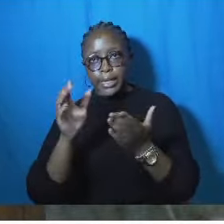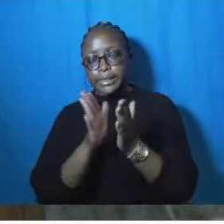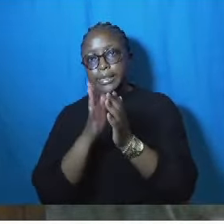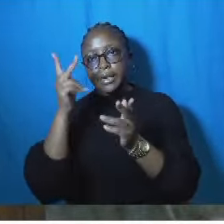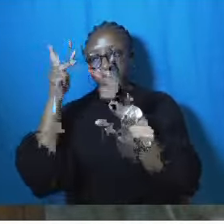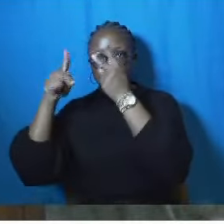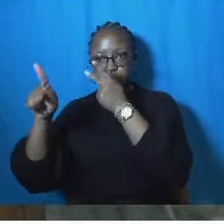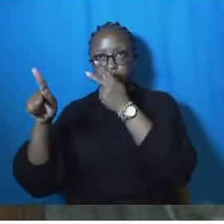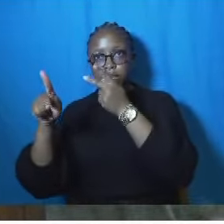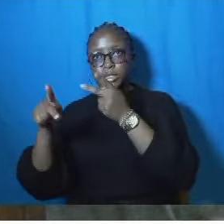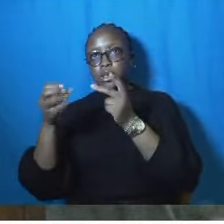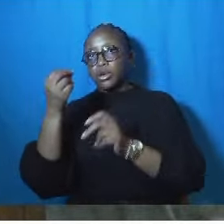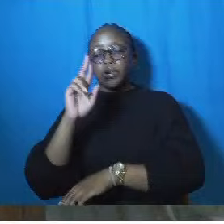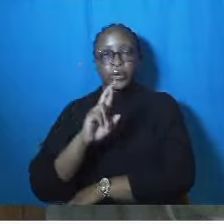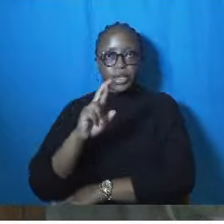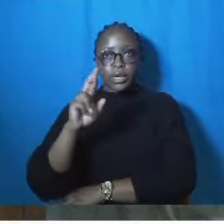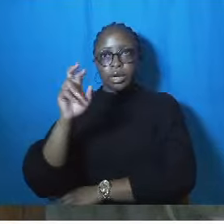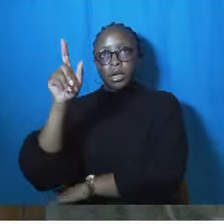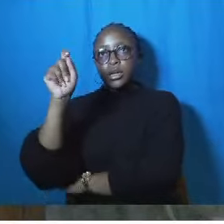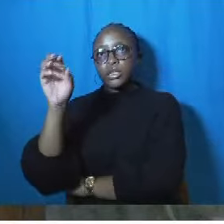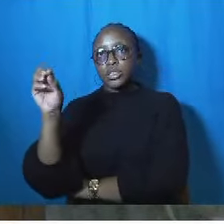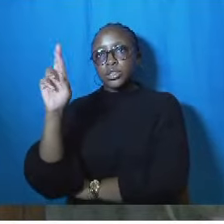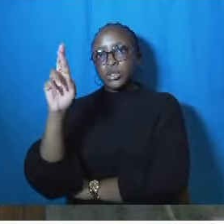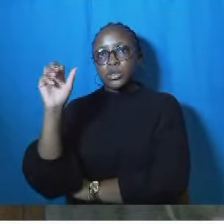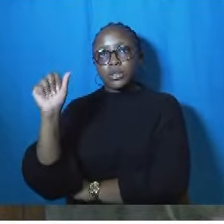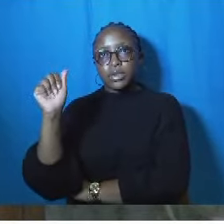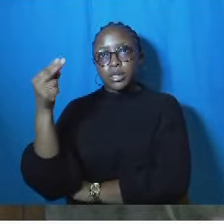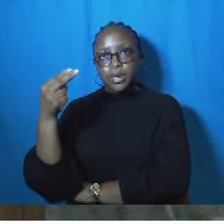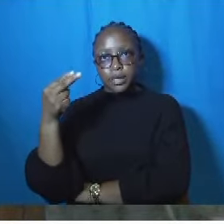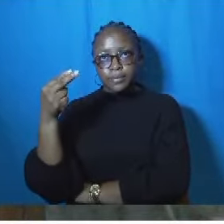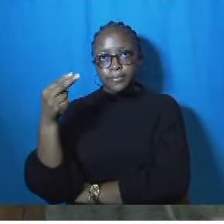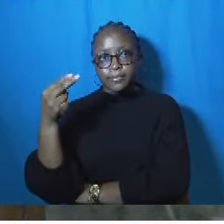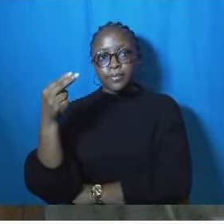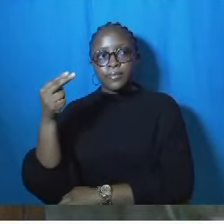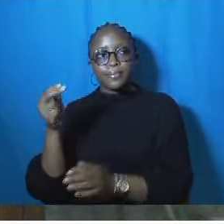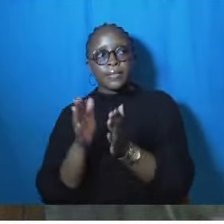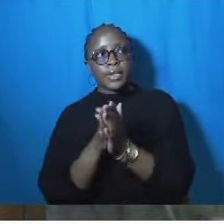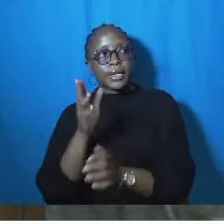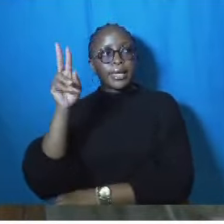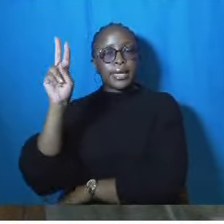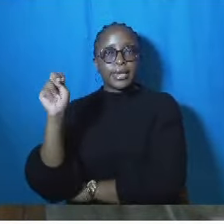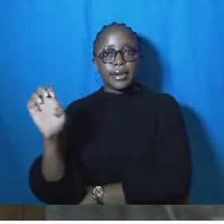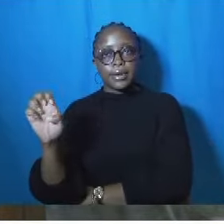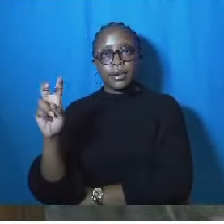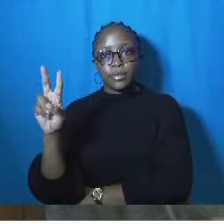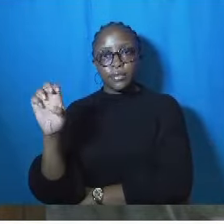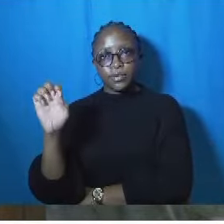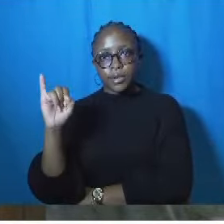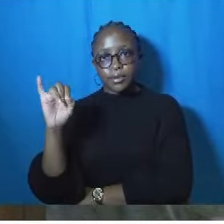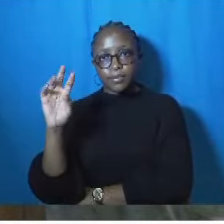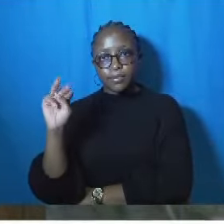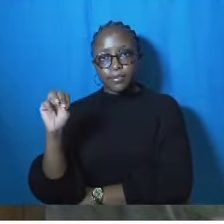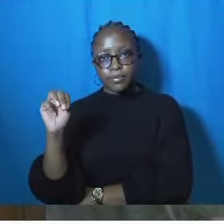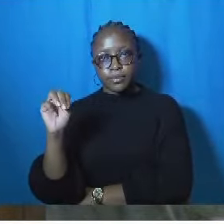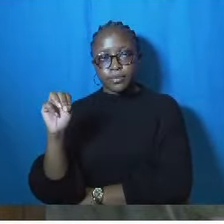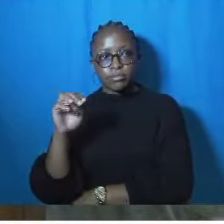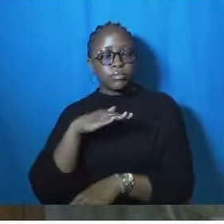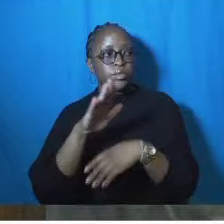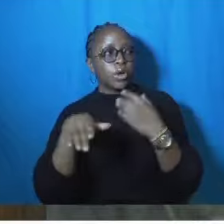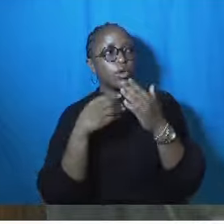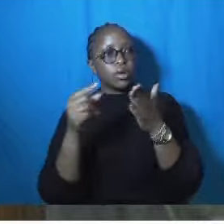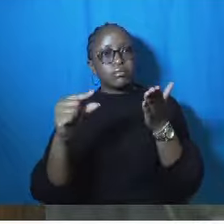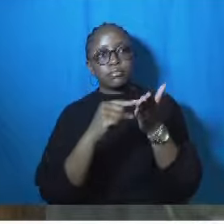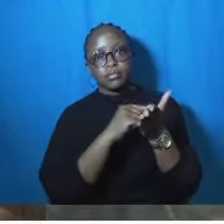Torah, the Ketuvim, and the Nevim. The whole scriptures, to show